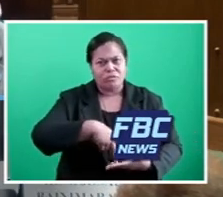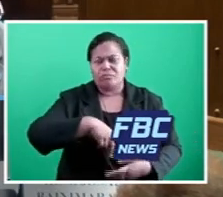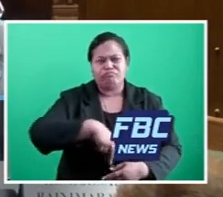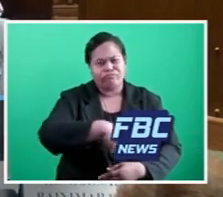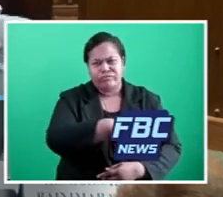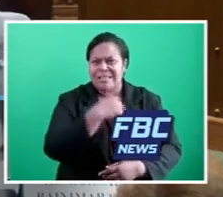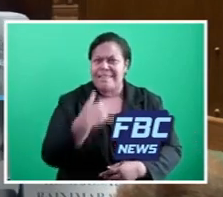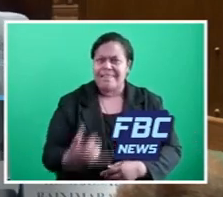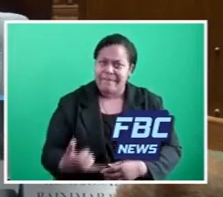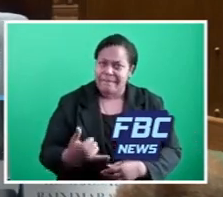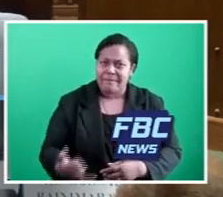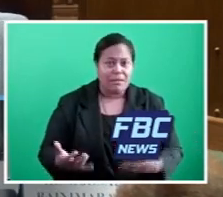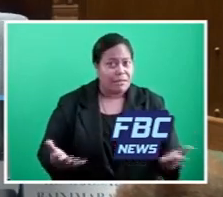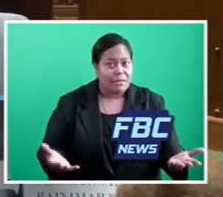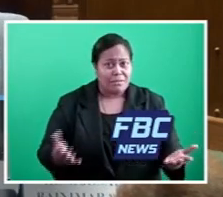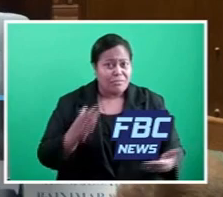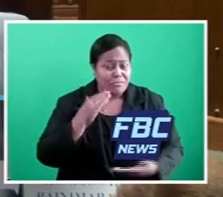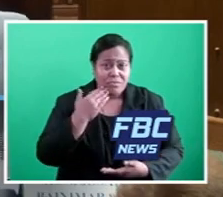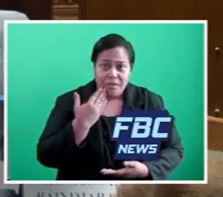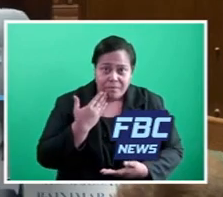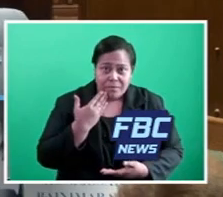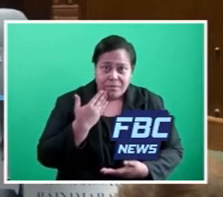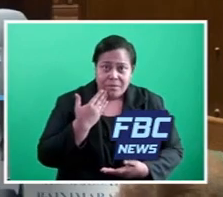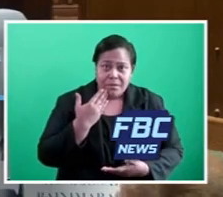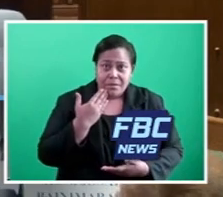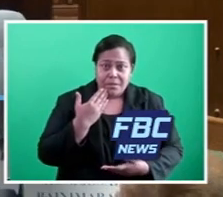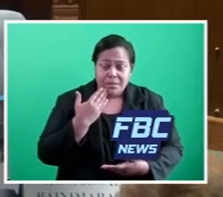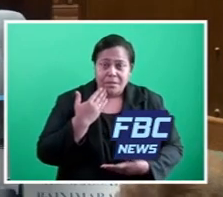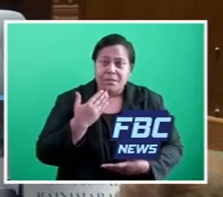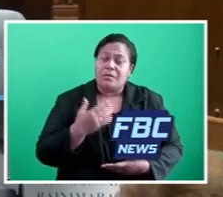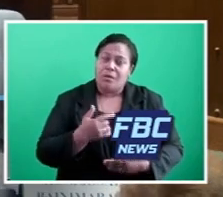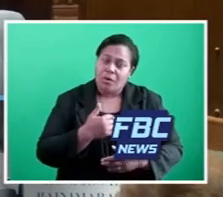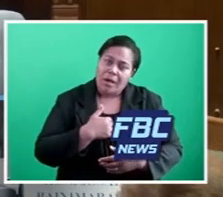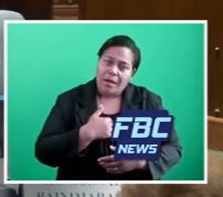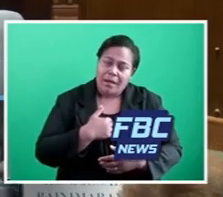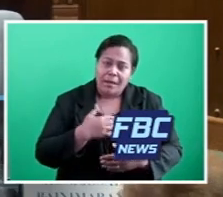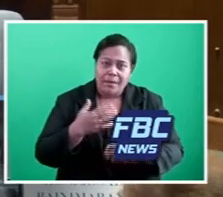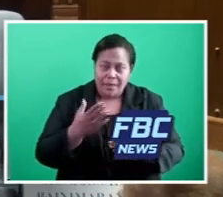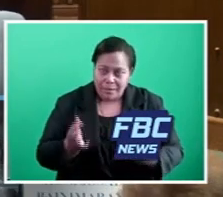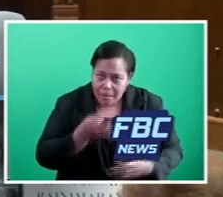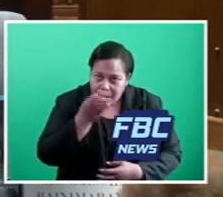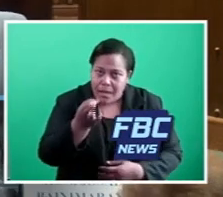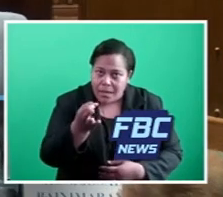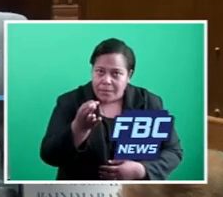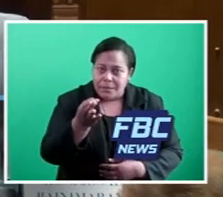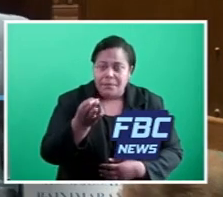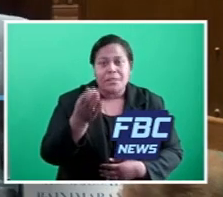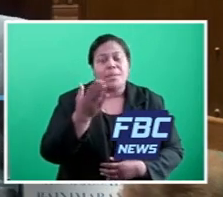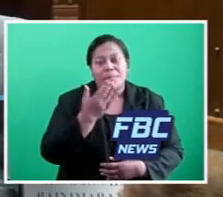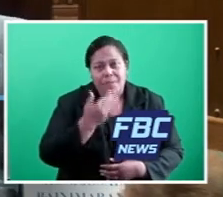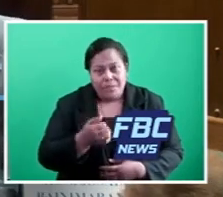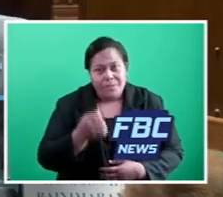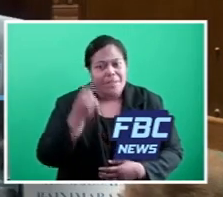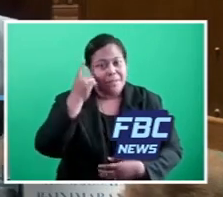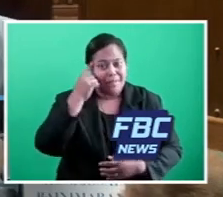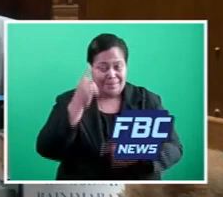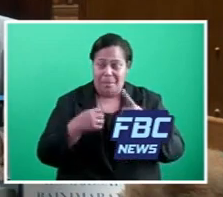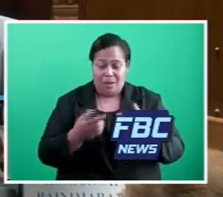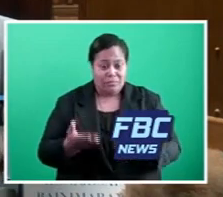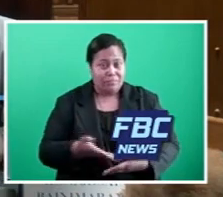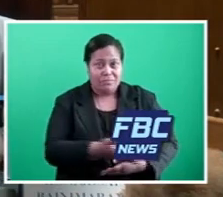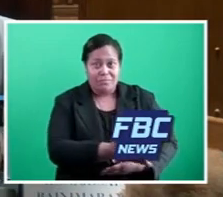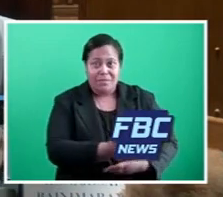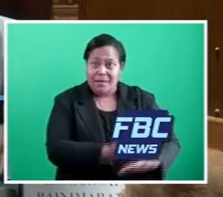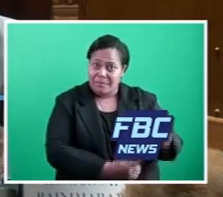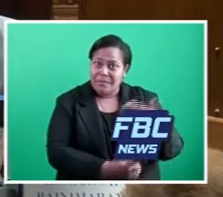Speaker, sir. And Mr. Speaker, sir, I would urge that you, please, Mr. Speaker, sir, consider these actions to